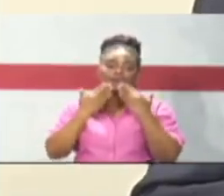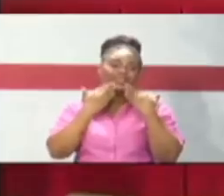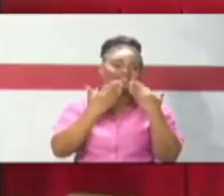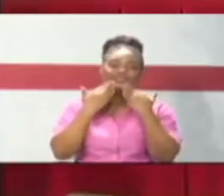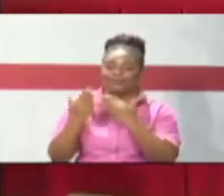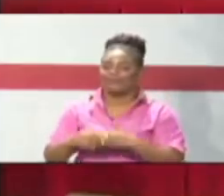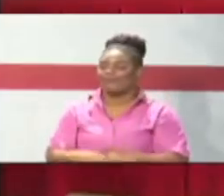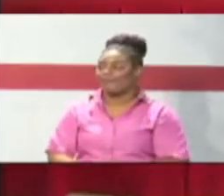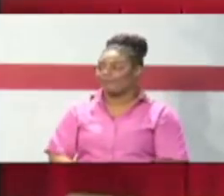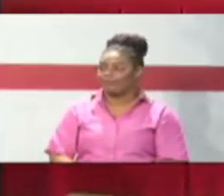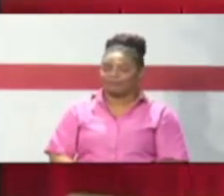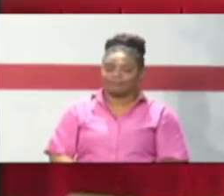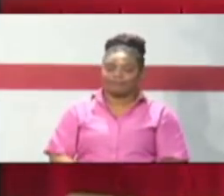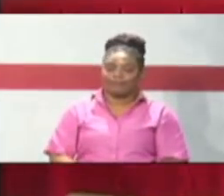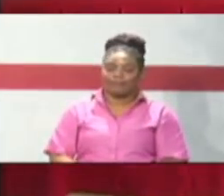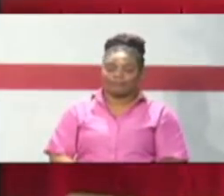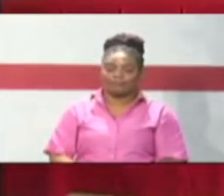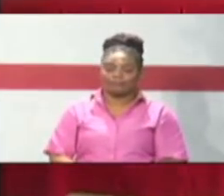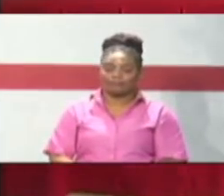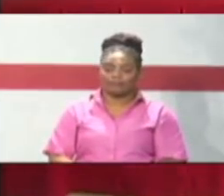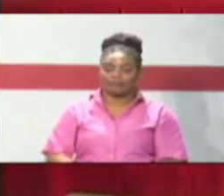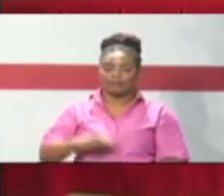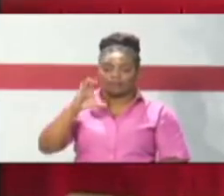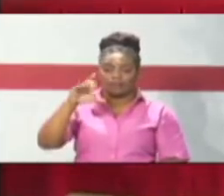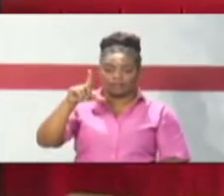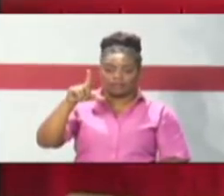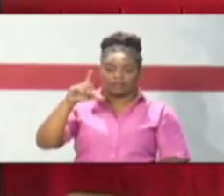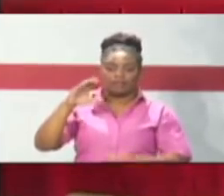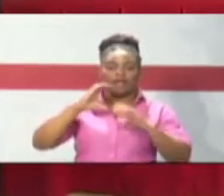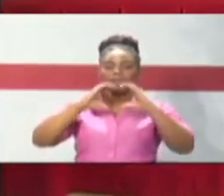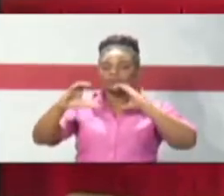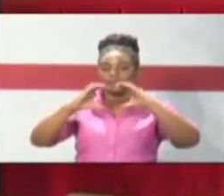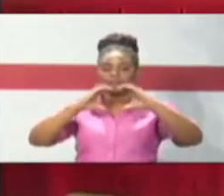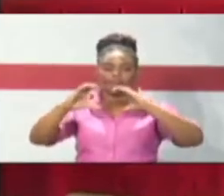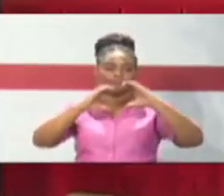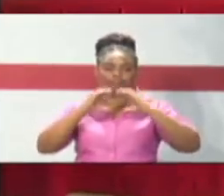thank you, Minister. CL Communications, we are ready for your questions.